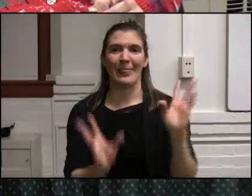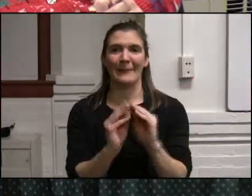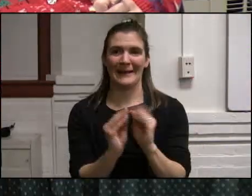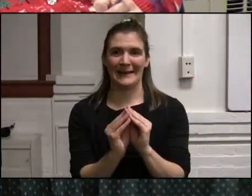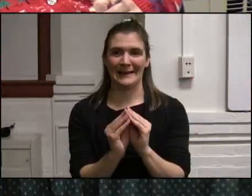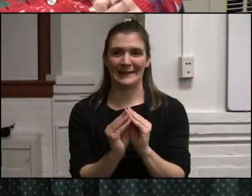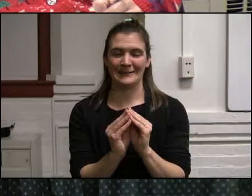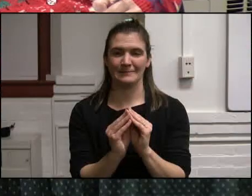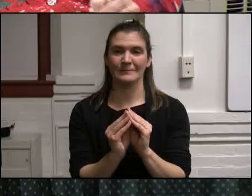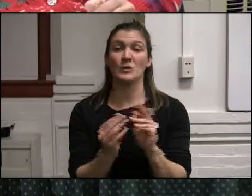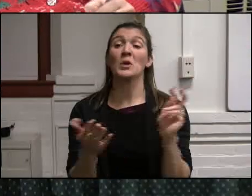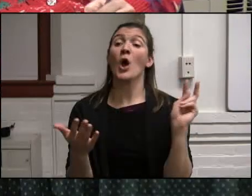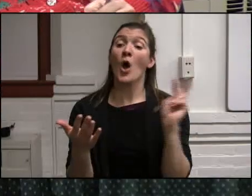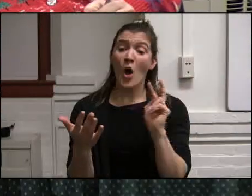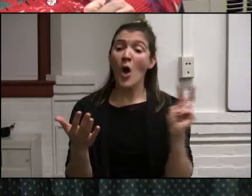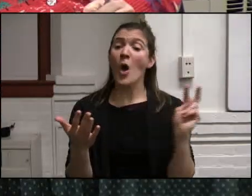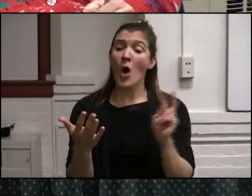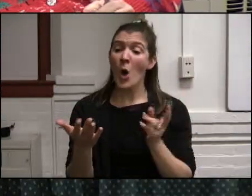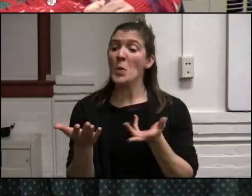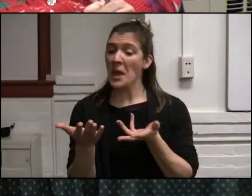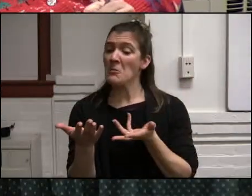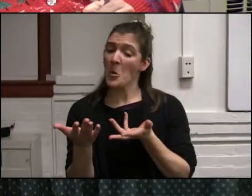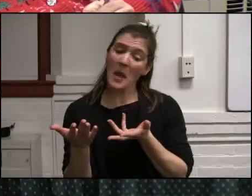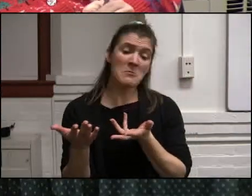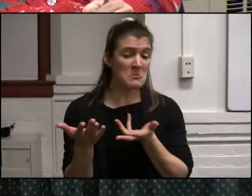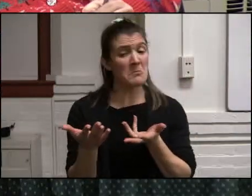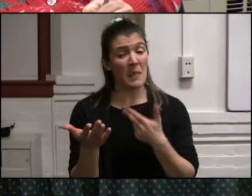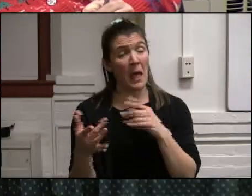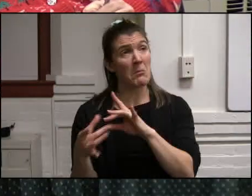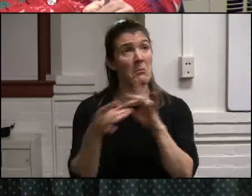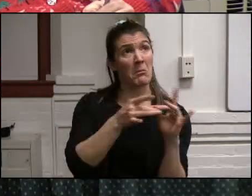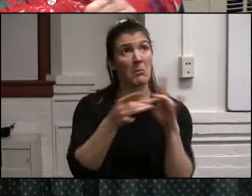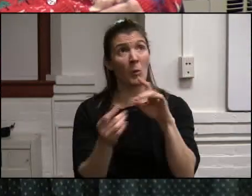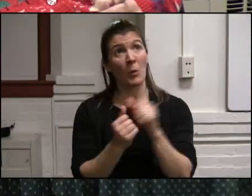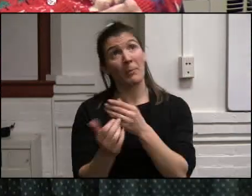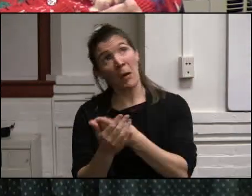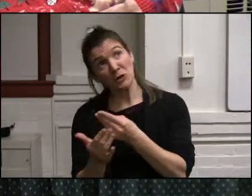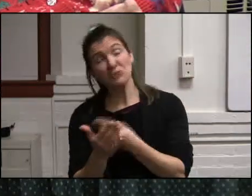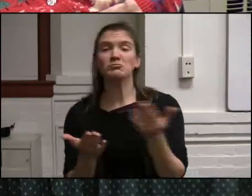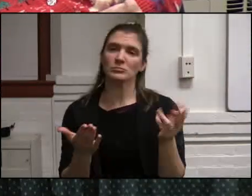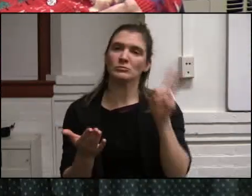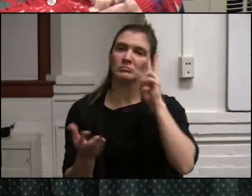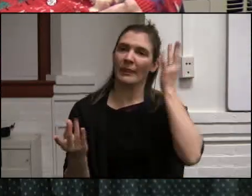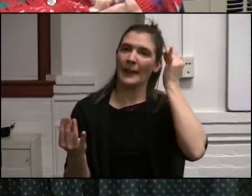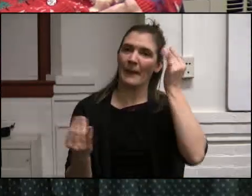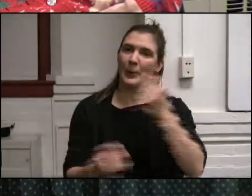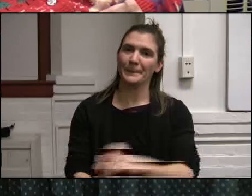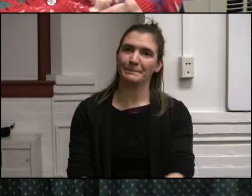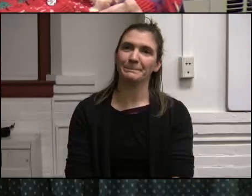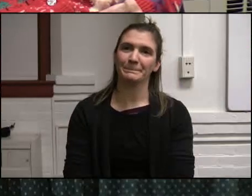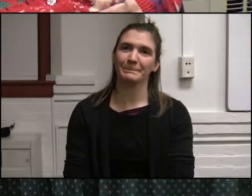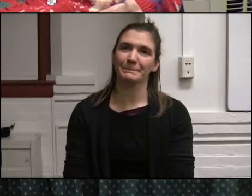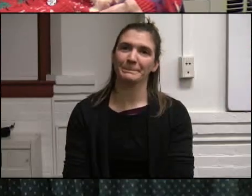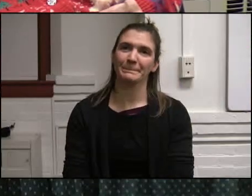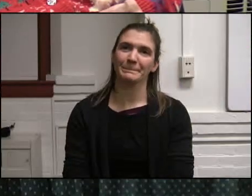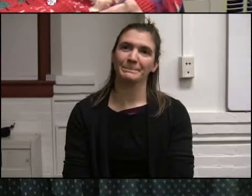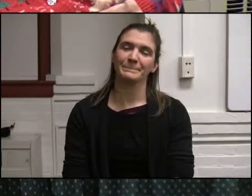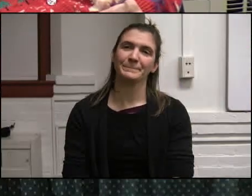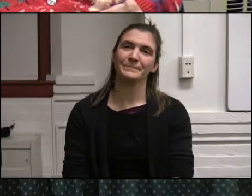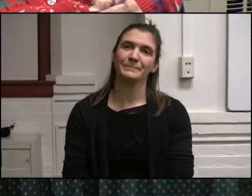7th meeting, so you can give that consideration to the relationship between the goals and the budget as you work through the rest of the pending budget